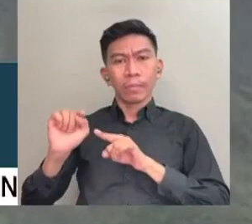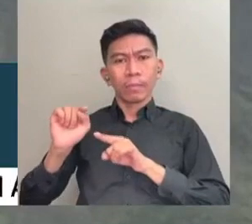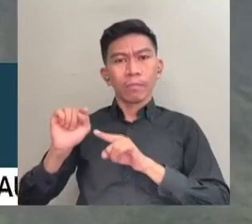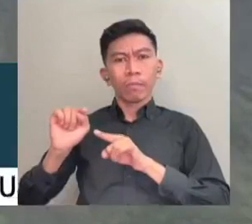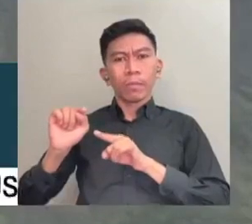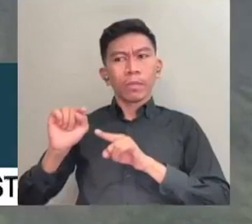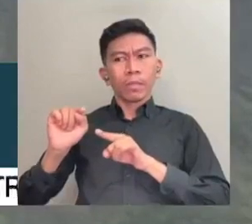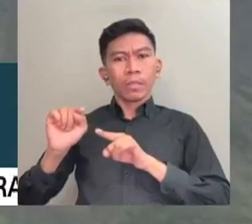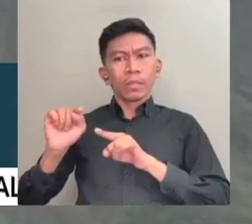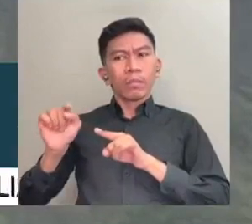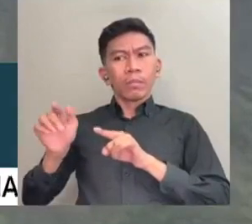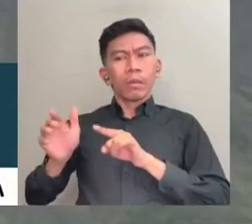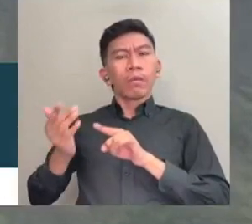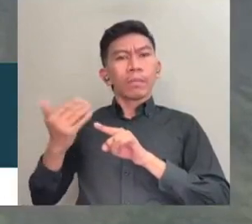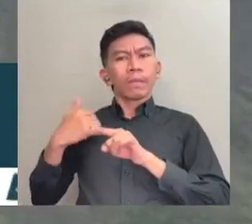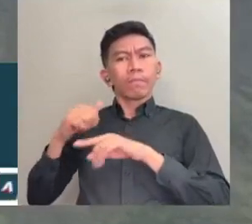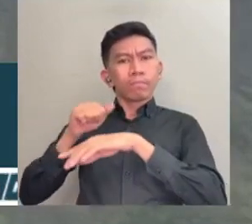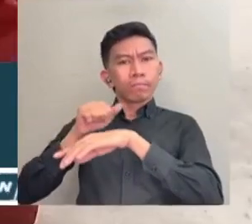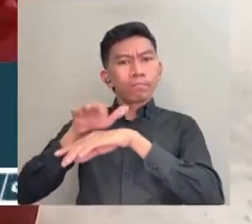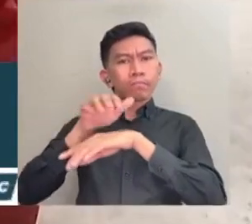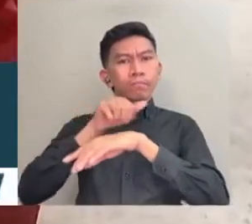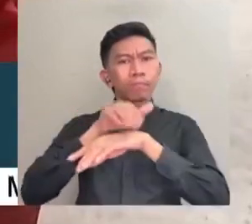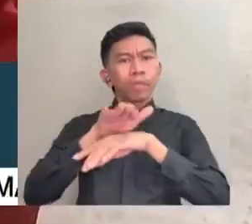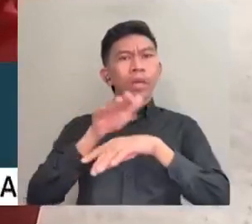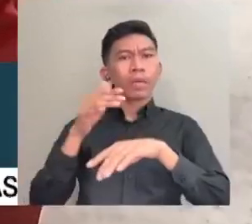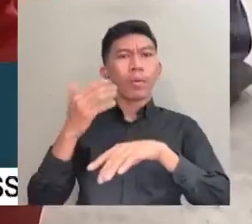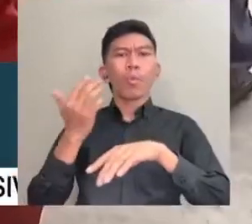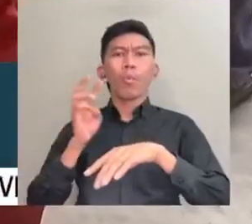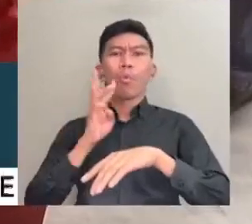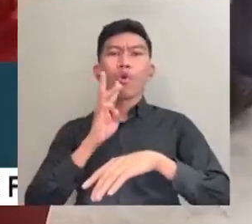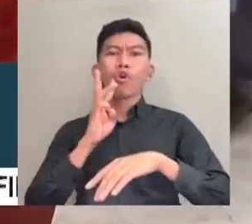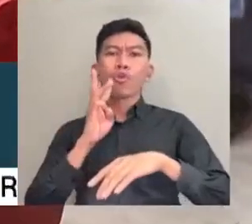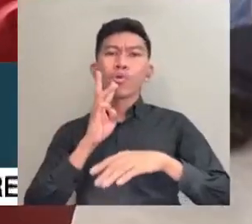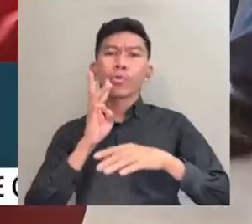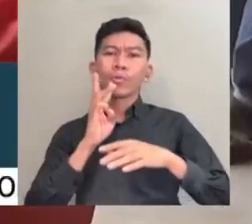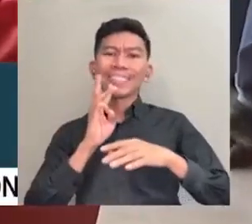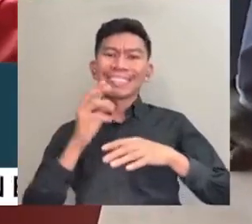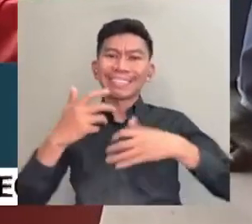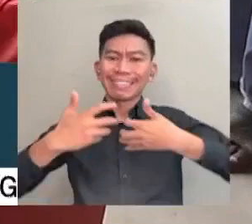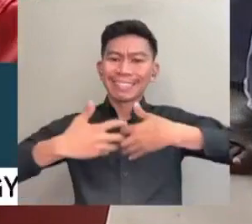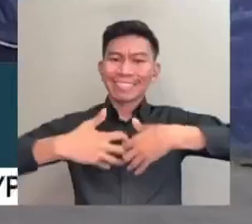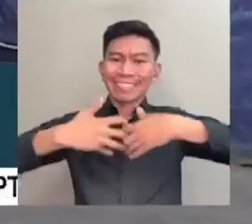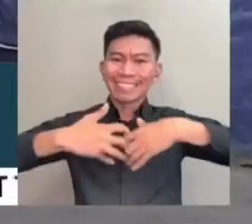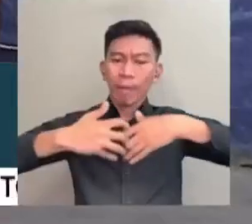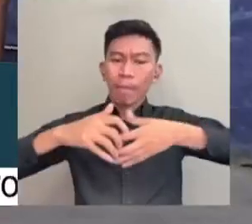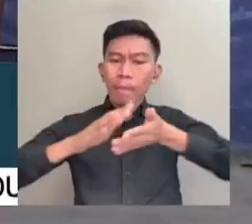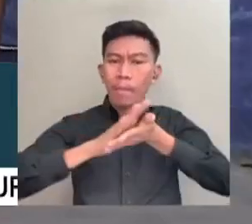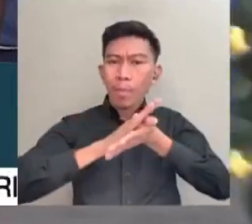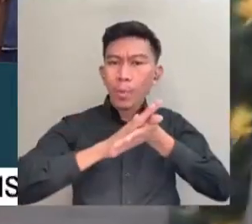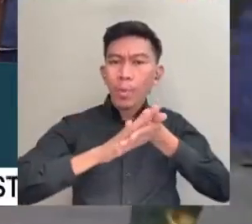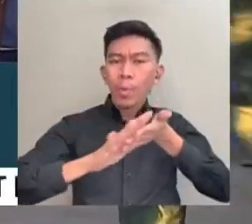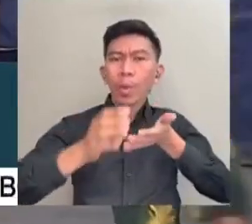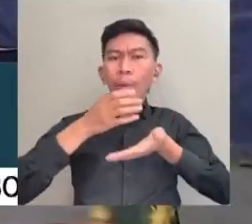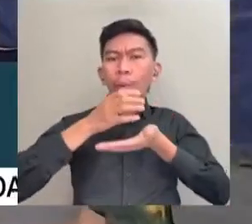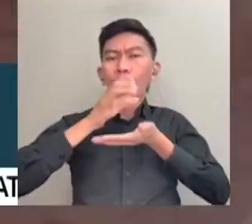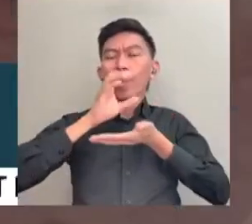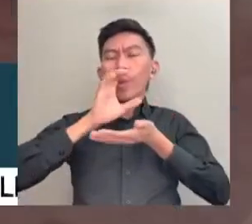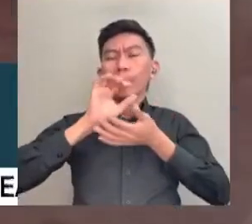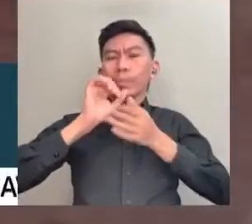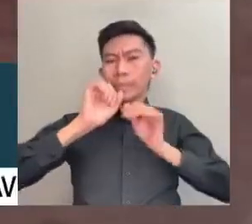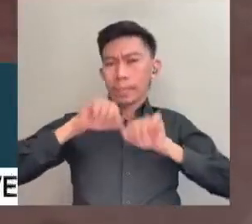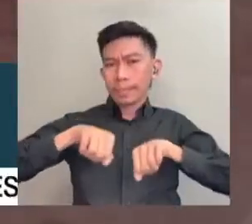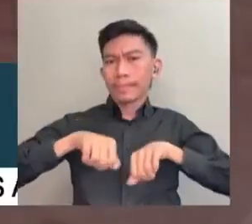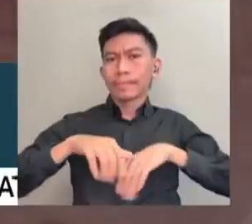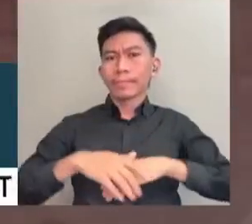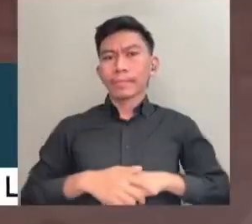Albay water filtration units to ensure clean water also. Aside from water supply, Stanley, some